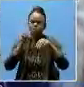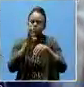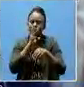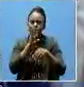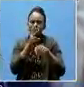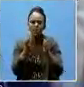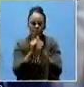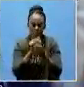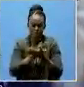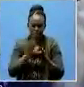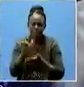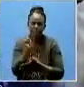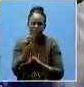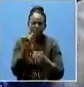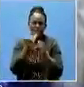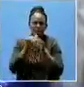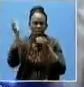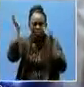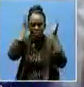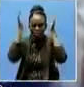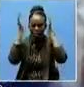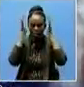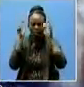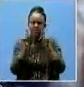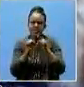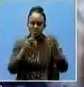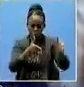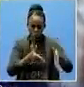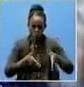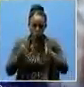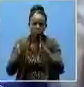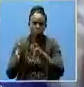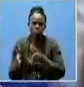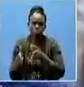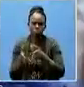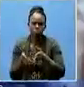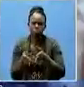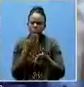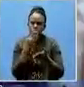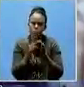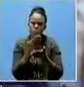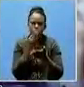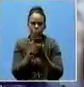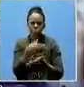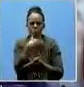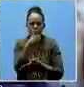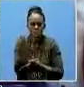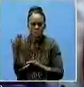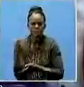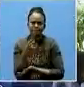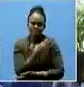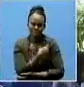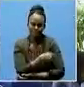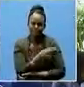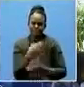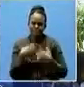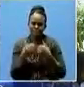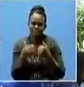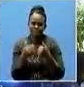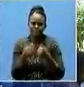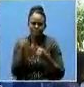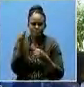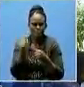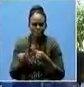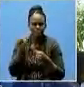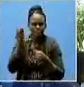and sanitation in our compounds, including drainages, equitable distribution of health facilities. Southern